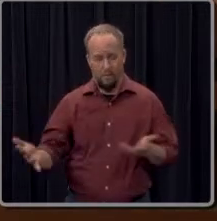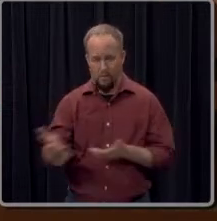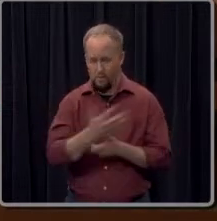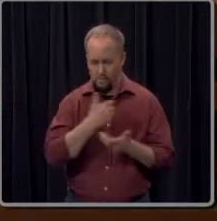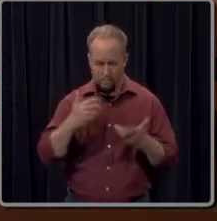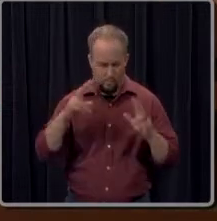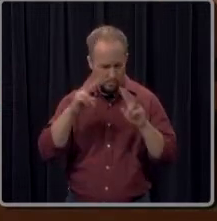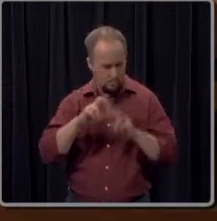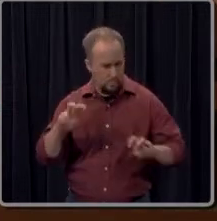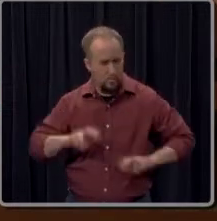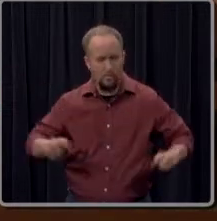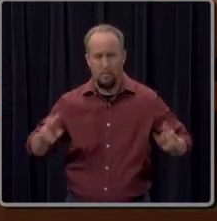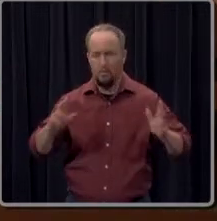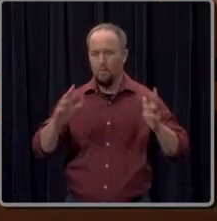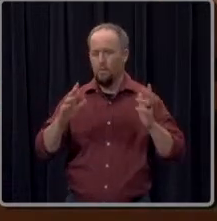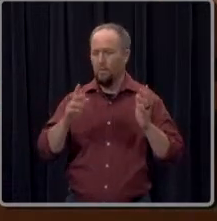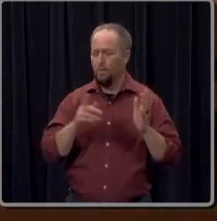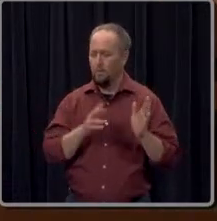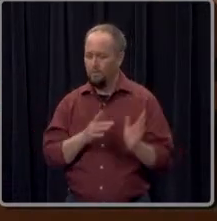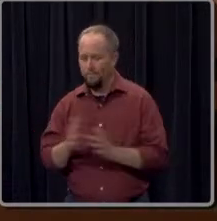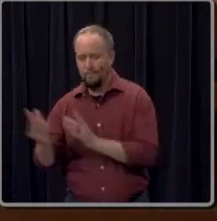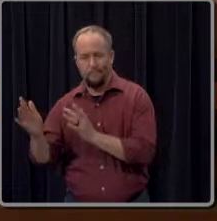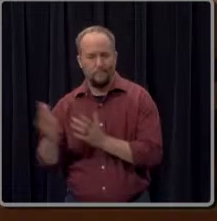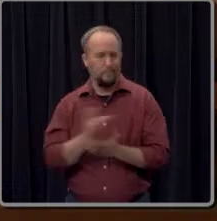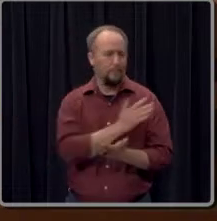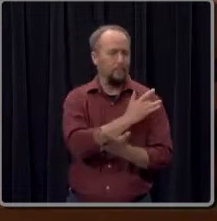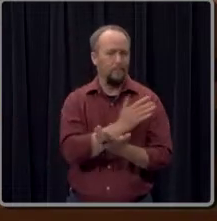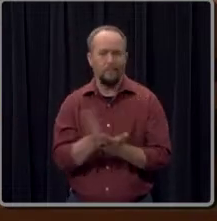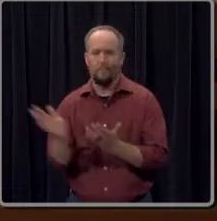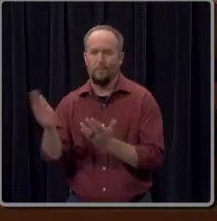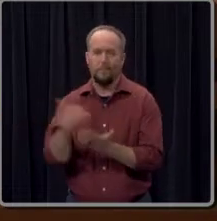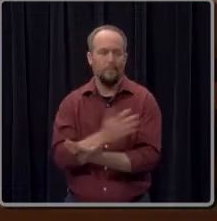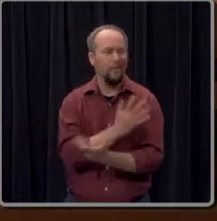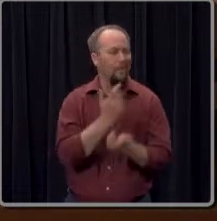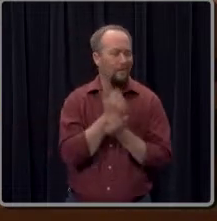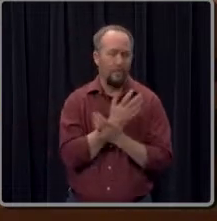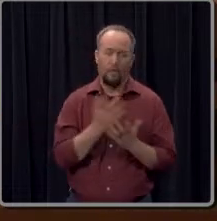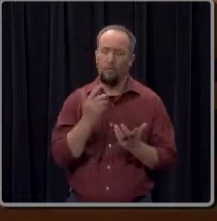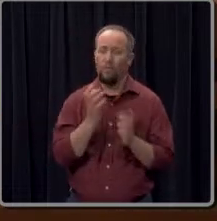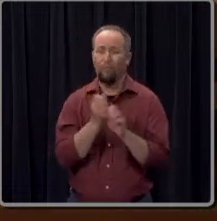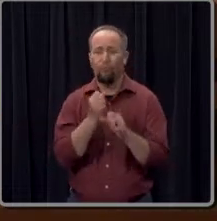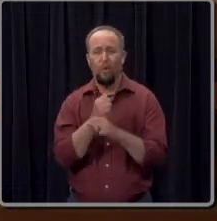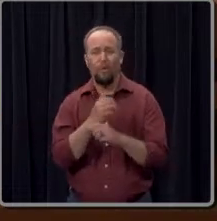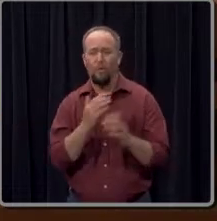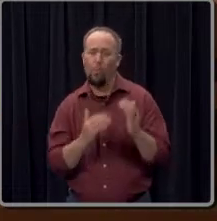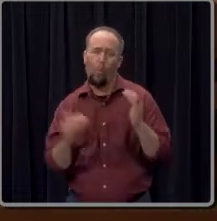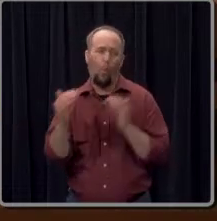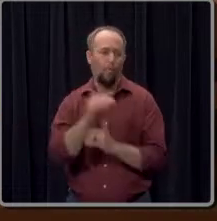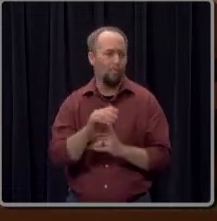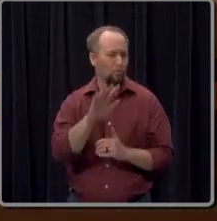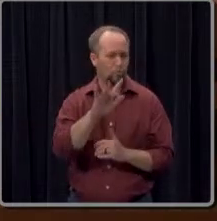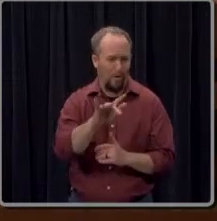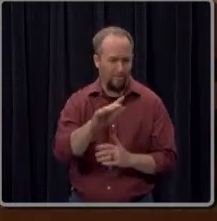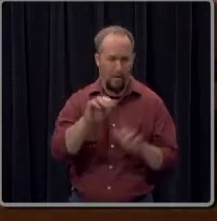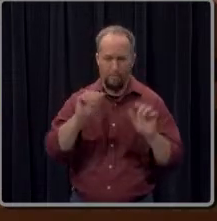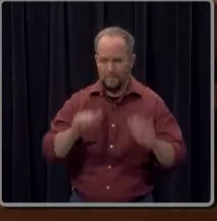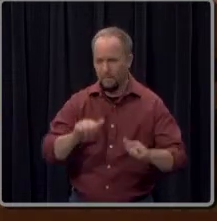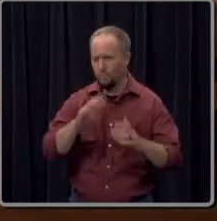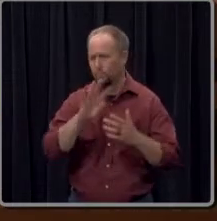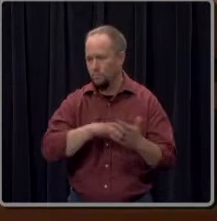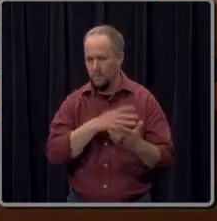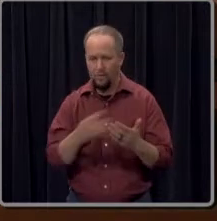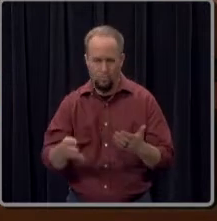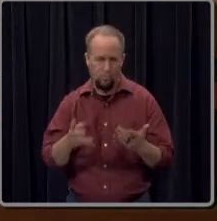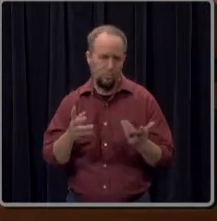analyzed backwards and forwards. And we have created over 25 potential schedules based on that feedback. And I will